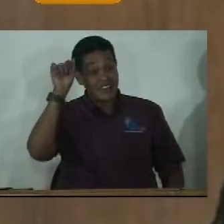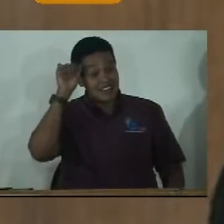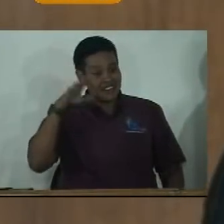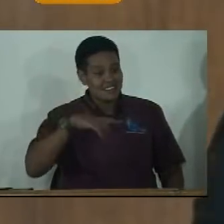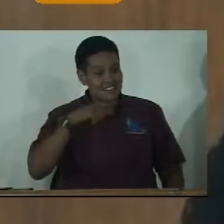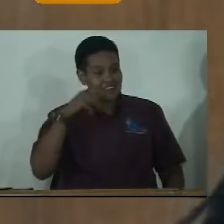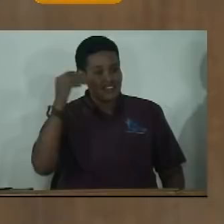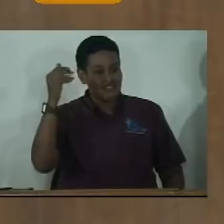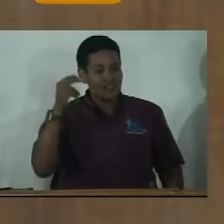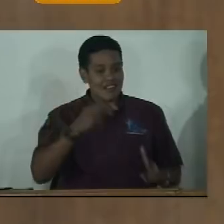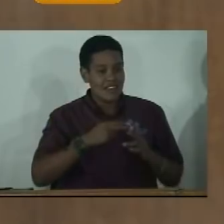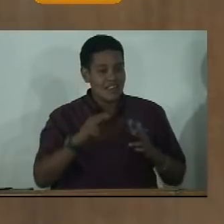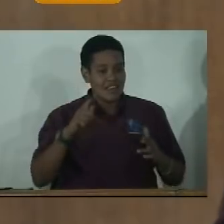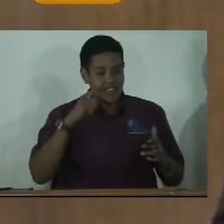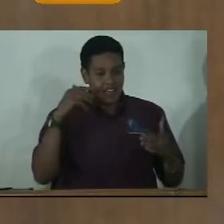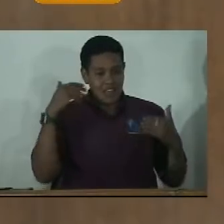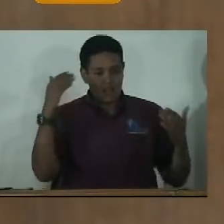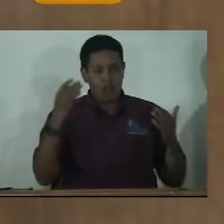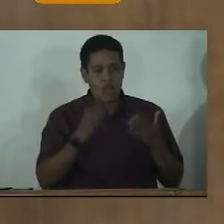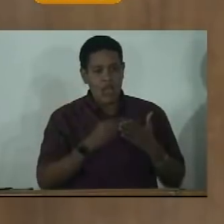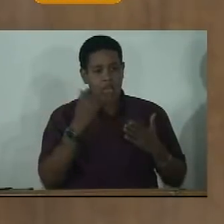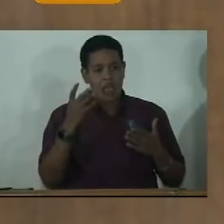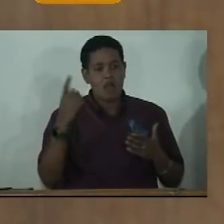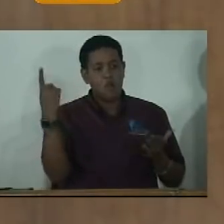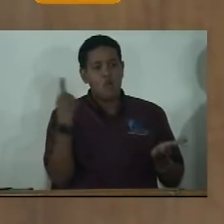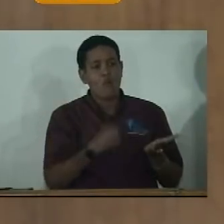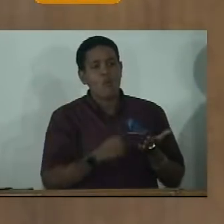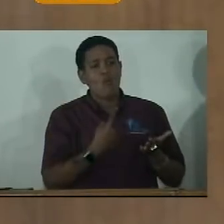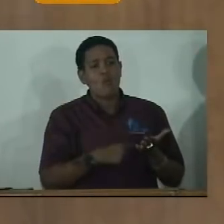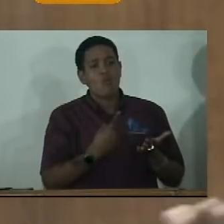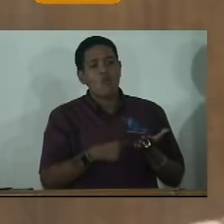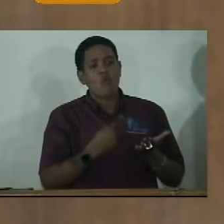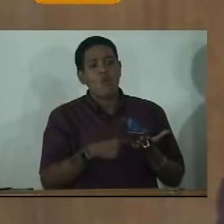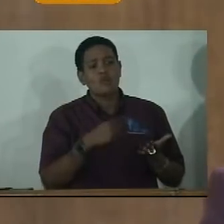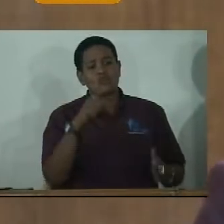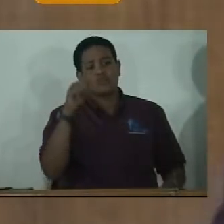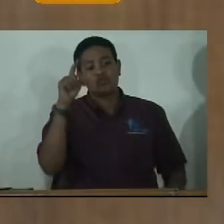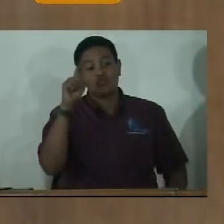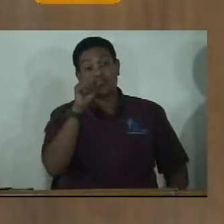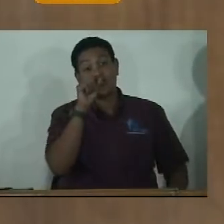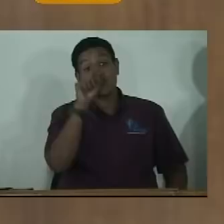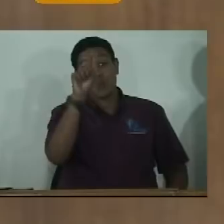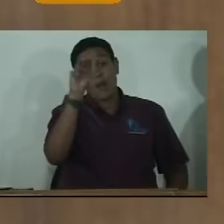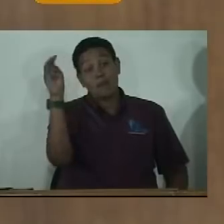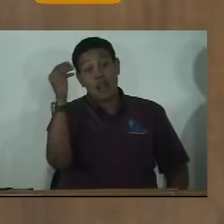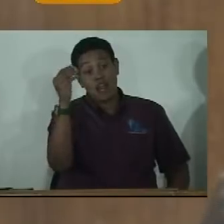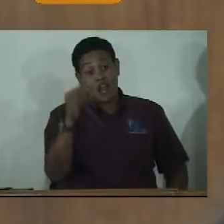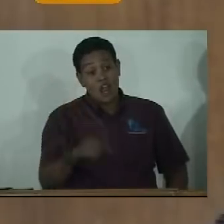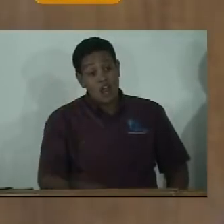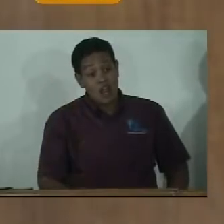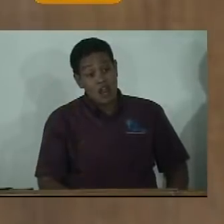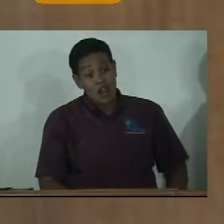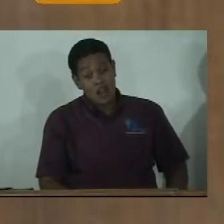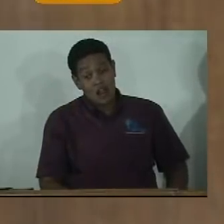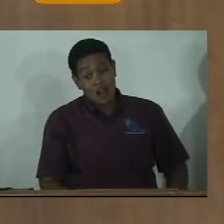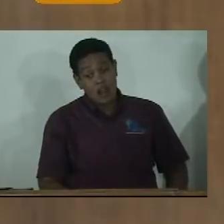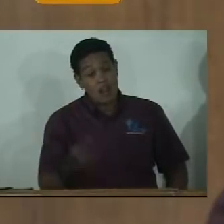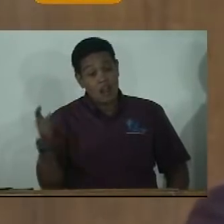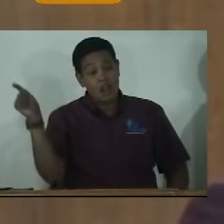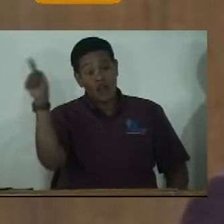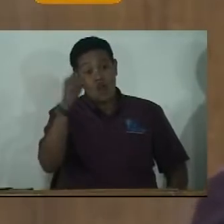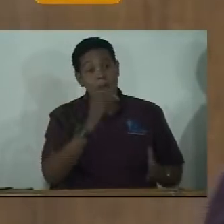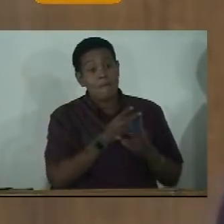they pay egg, him jump in, him buy 1,000 fowl. 1,000 fowl is $1 million. Him go down all kind of place and borrow